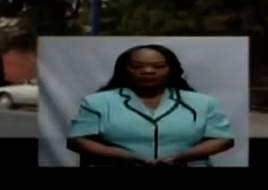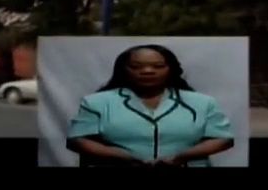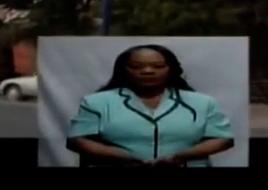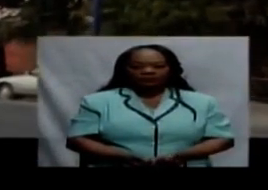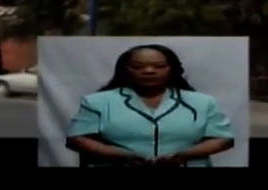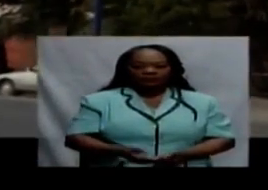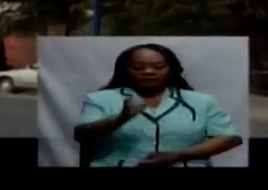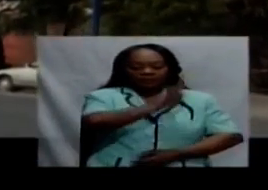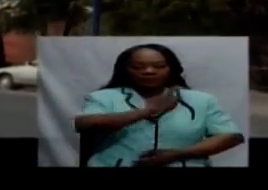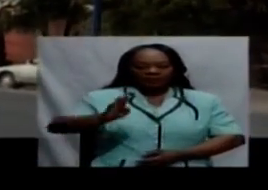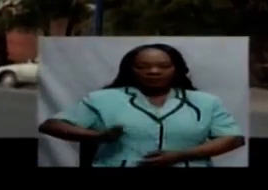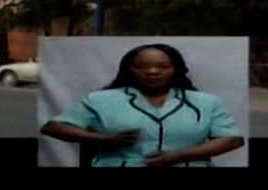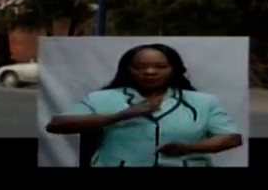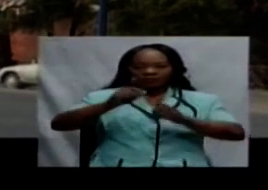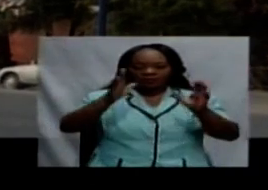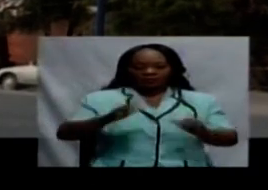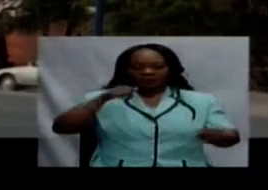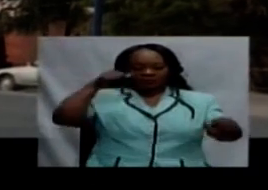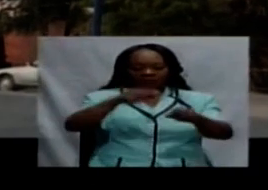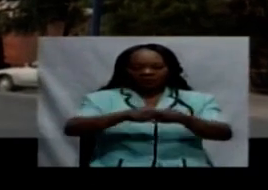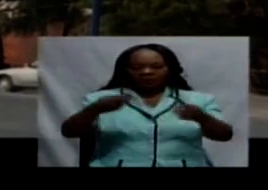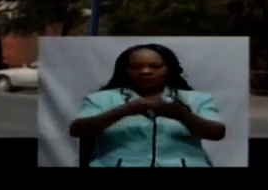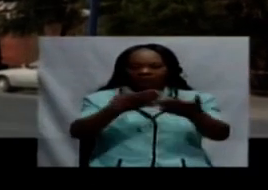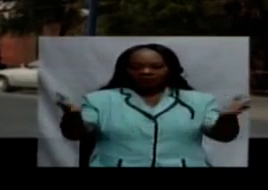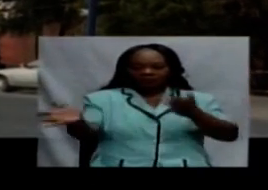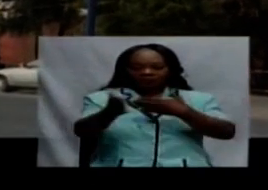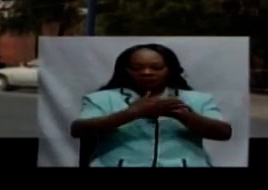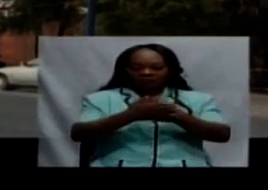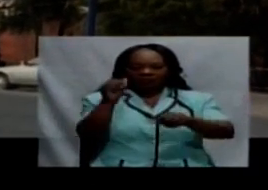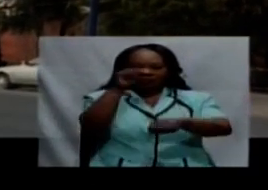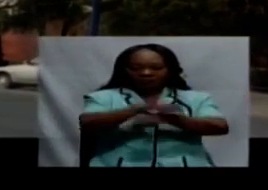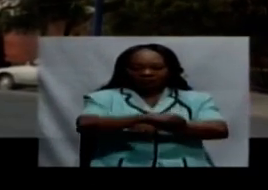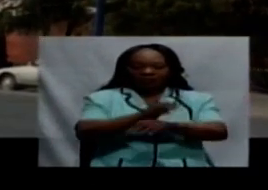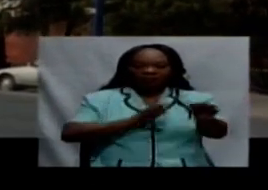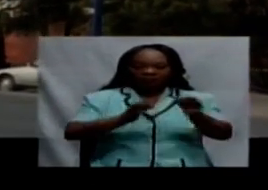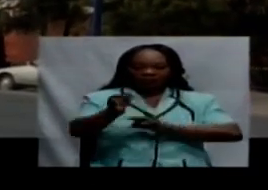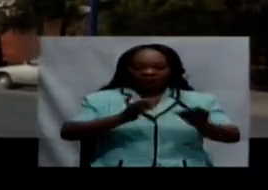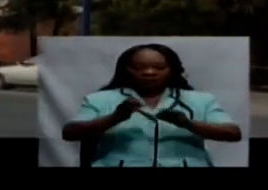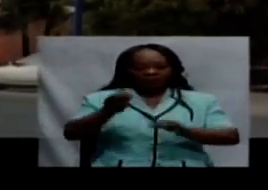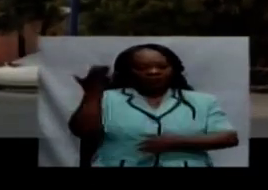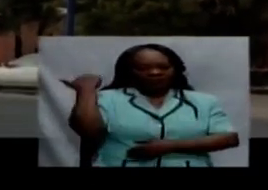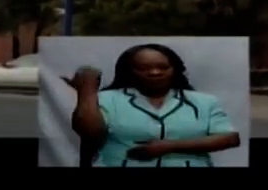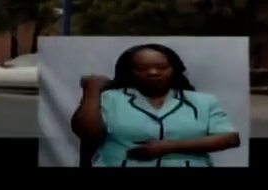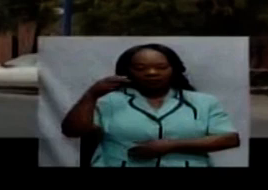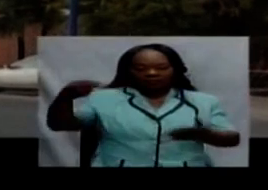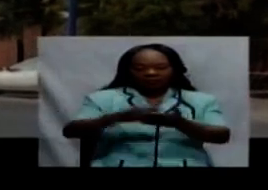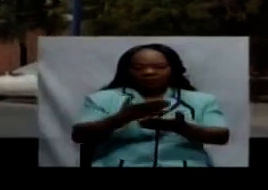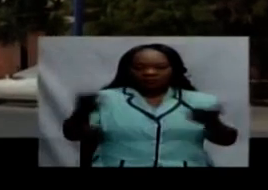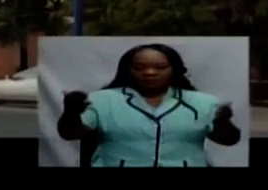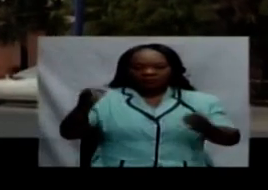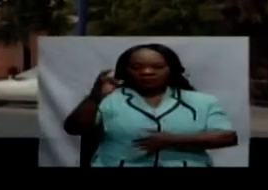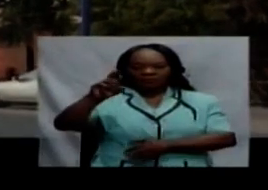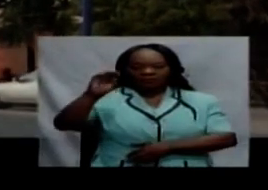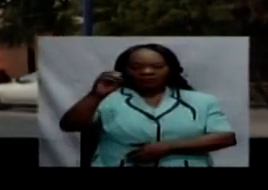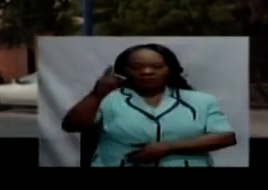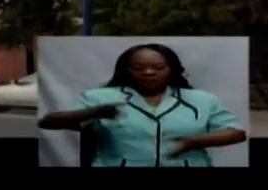Former board of directors for the Post Newspapers Limited in liquidation challenged to justify why former owner of the newspaper company, Fred Membe,